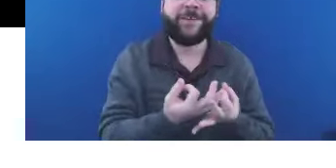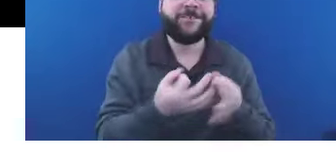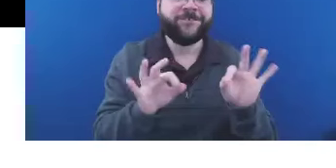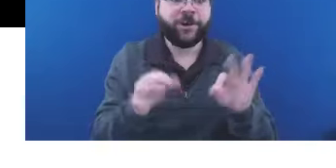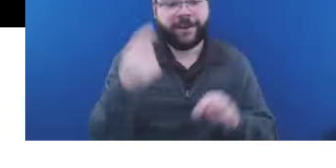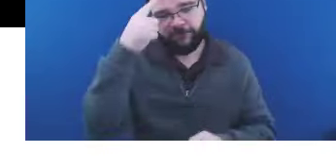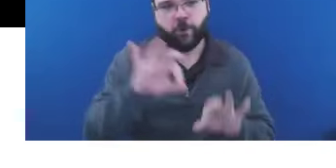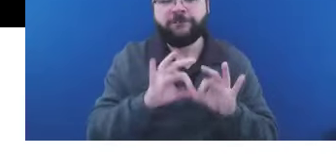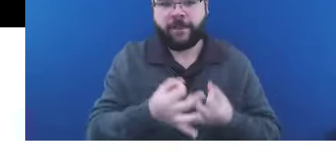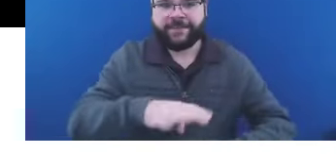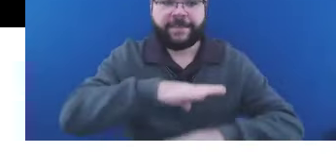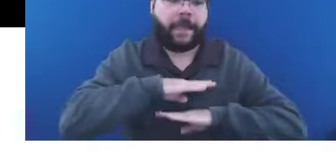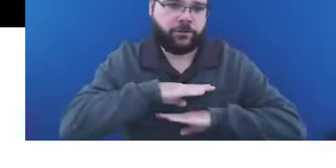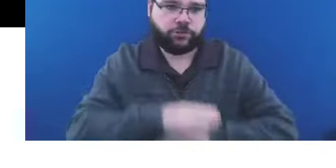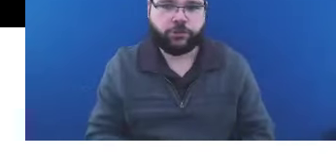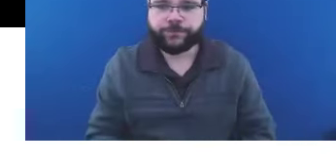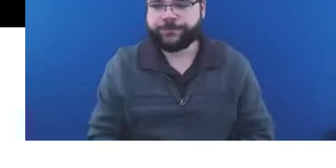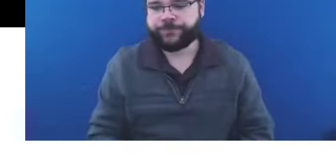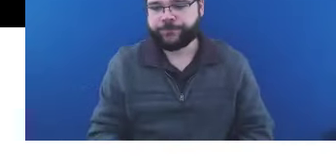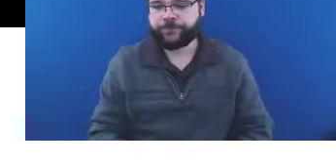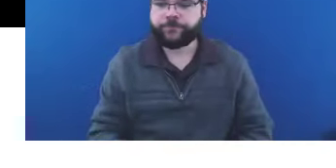who are eligible.